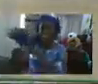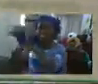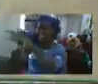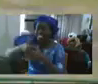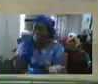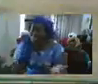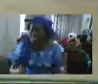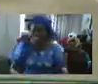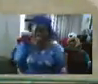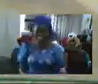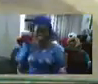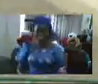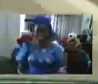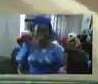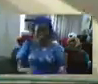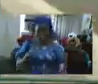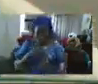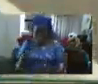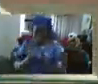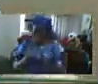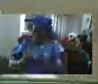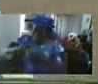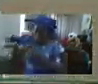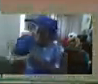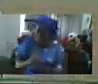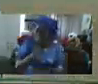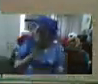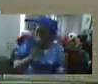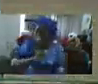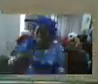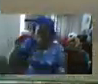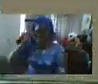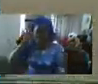And if coronavirus is a witch, then it means it can hear.